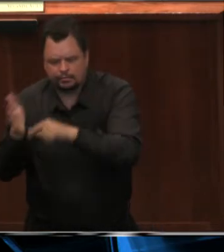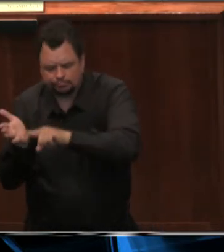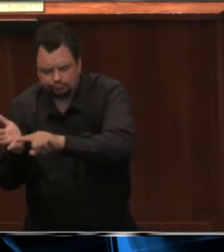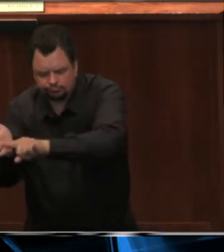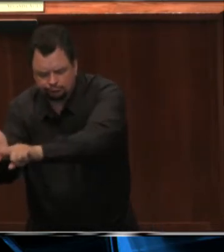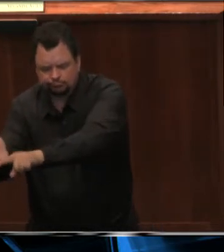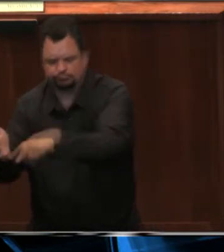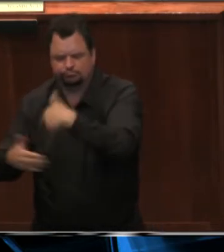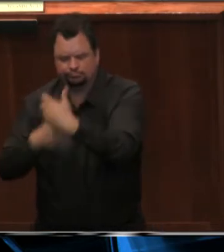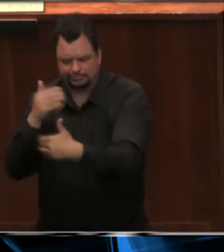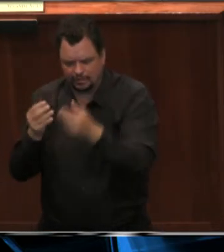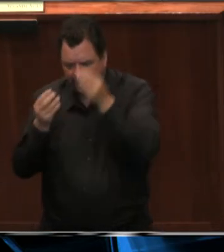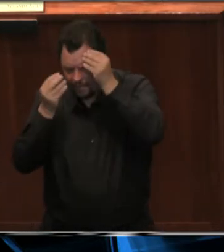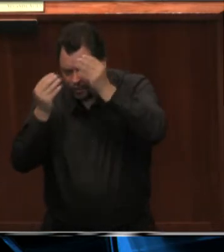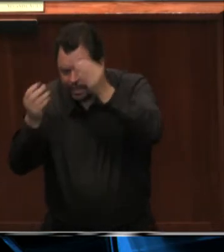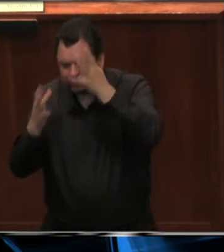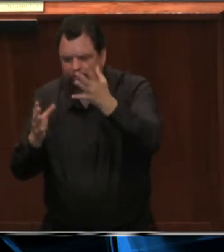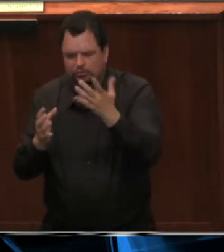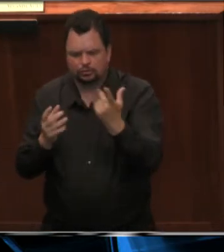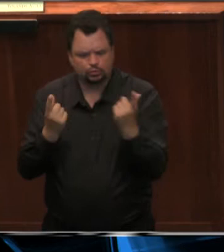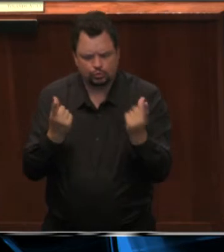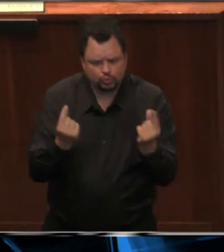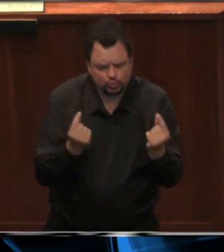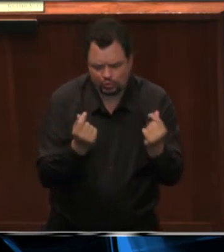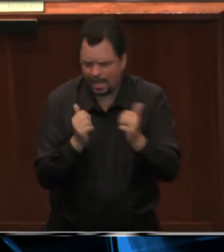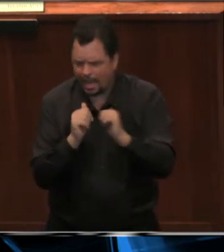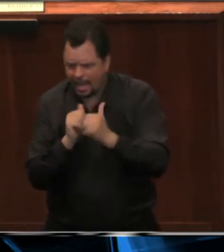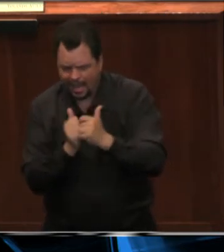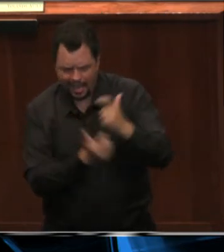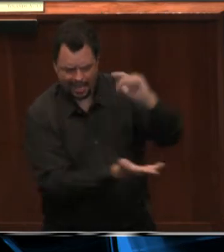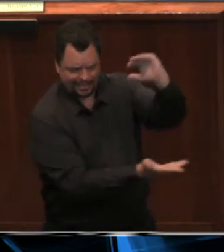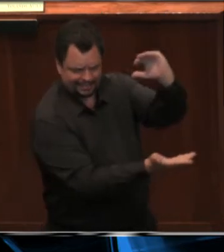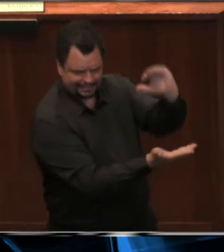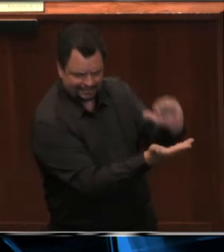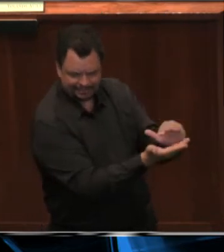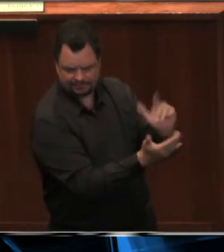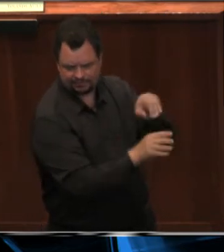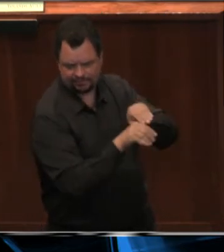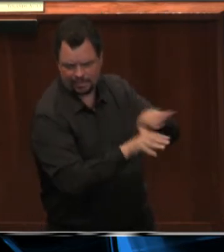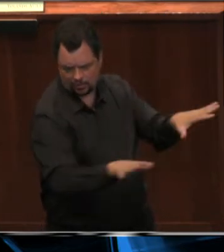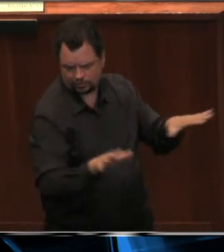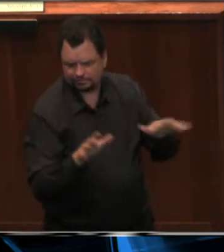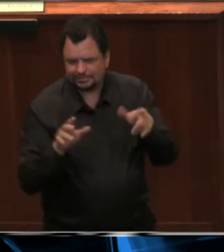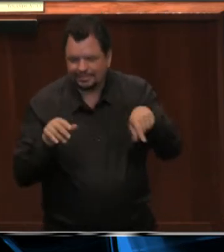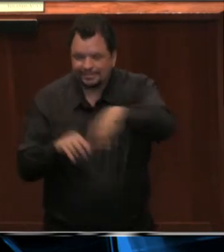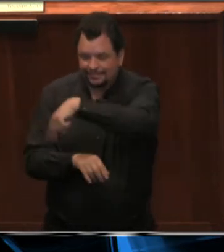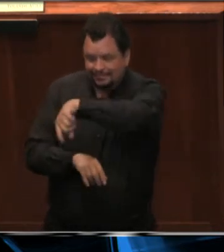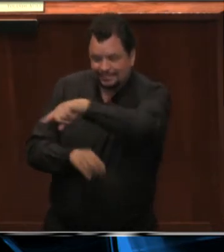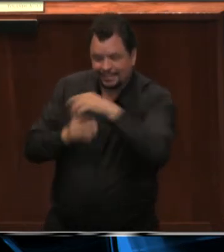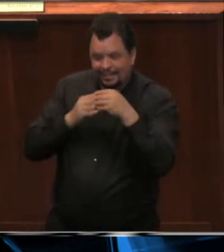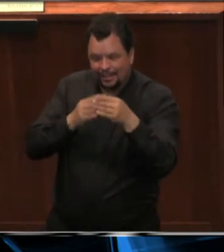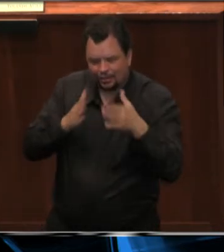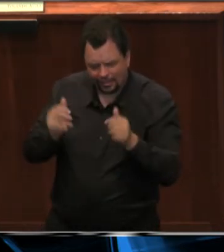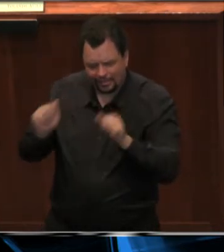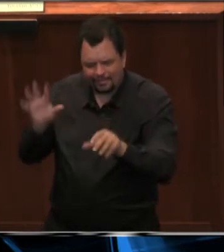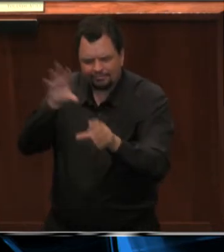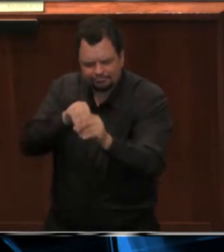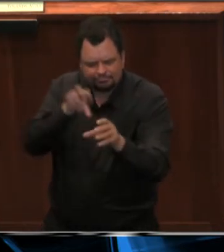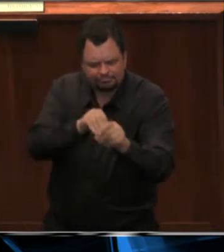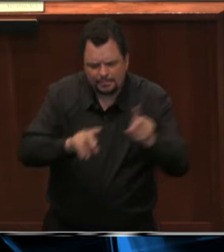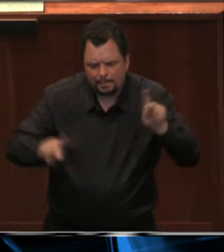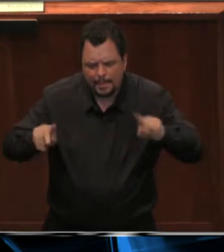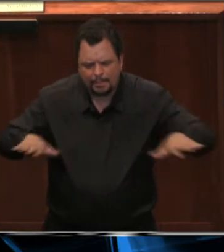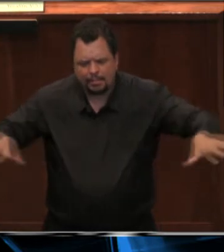so that we can reduce transmission of disease in the community and have that individual engagement with people who may be at risk for